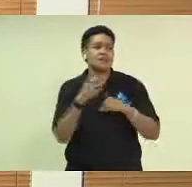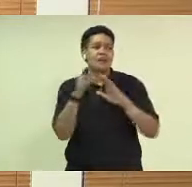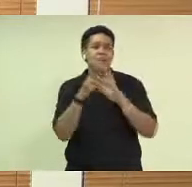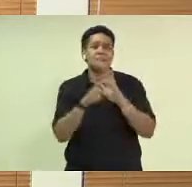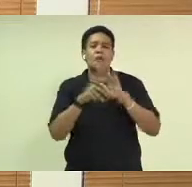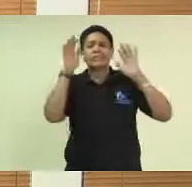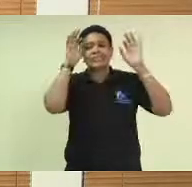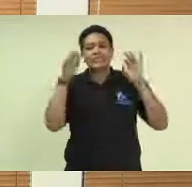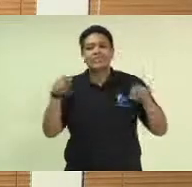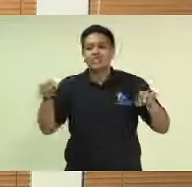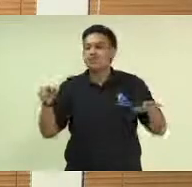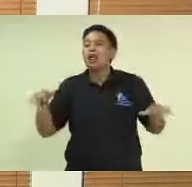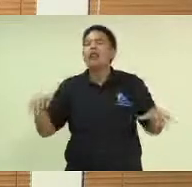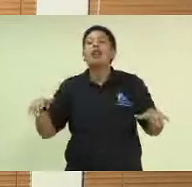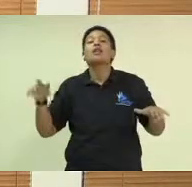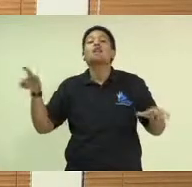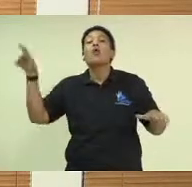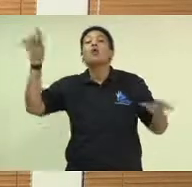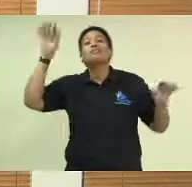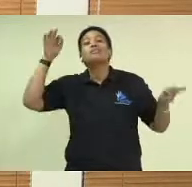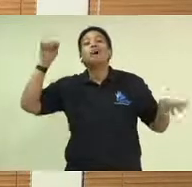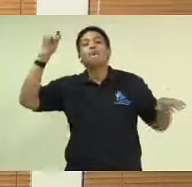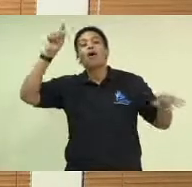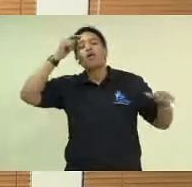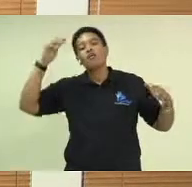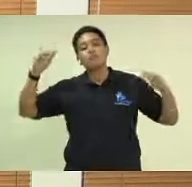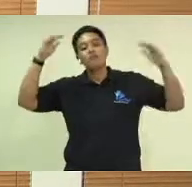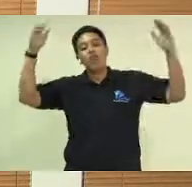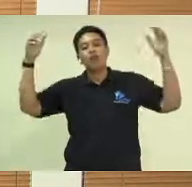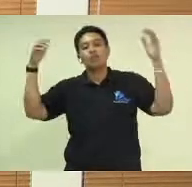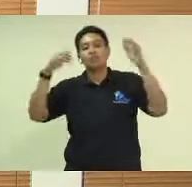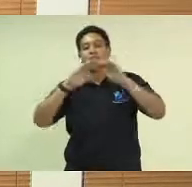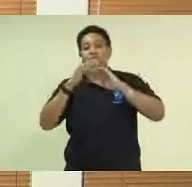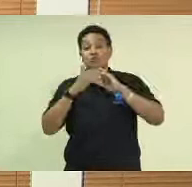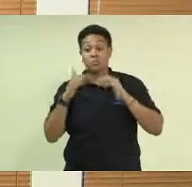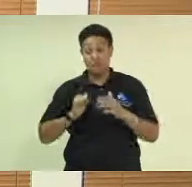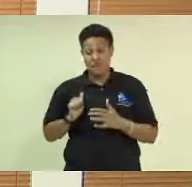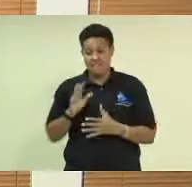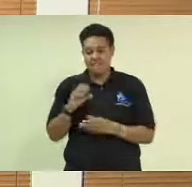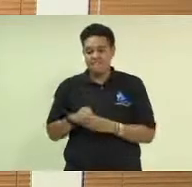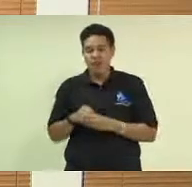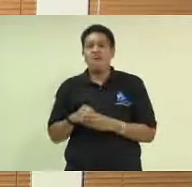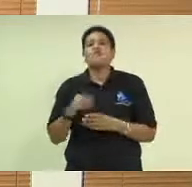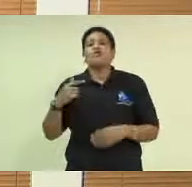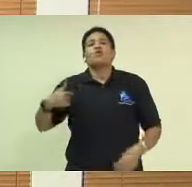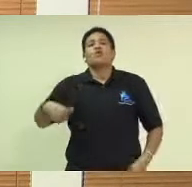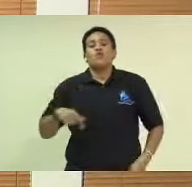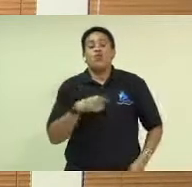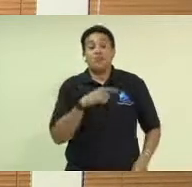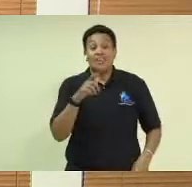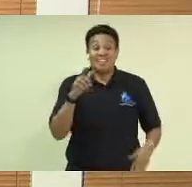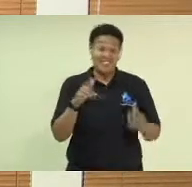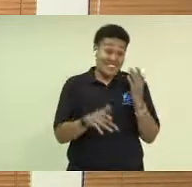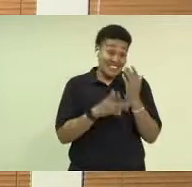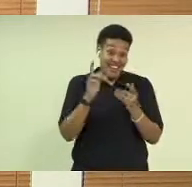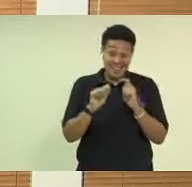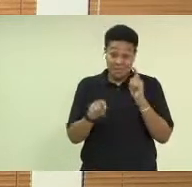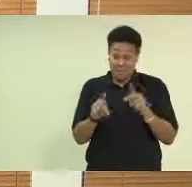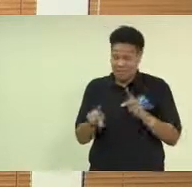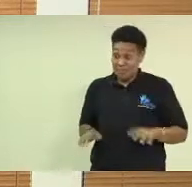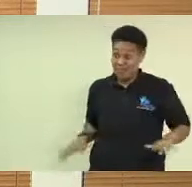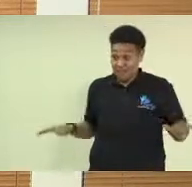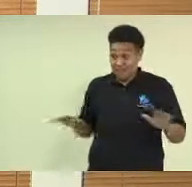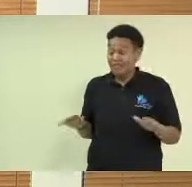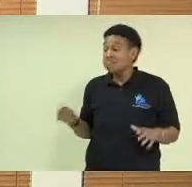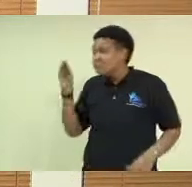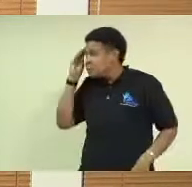decisions. Those are made by the Cabinet of Jamaica, of which I'm a part. We, meaning the technocrats, give